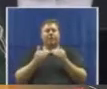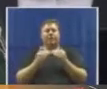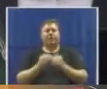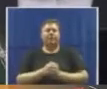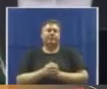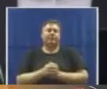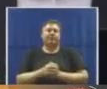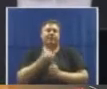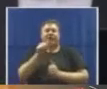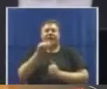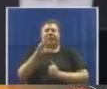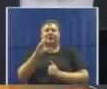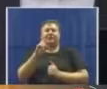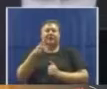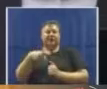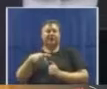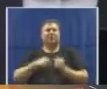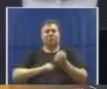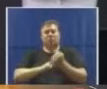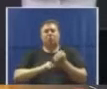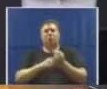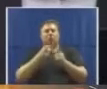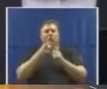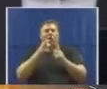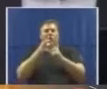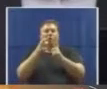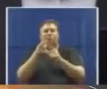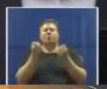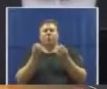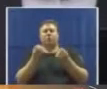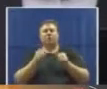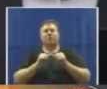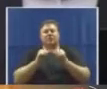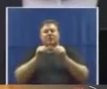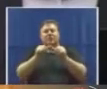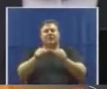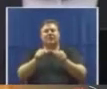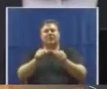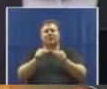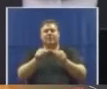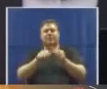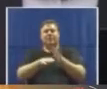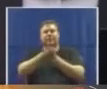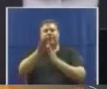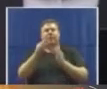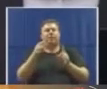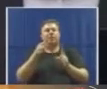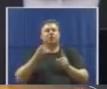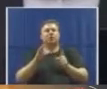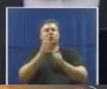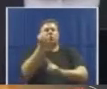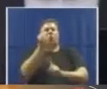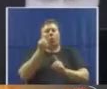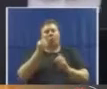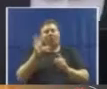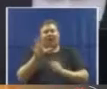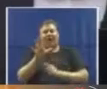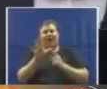ACDP can support most of the targets as set out in the Sustainable Development Goals 5, as